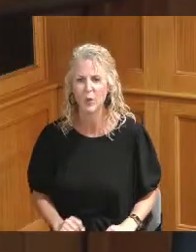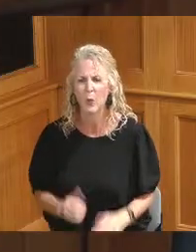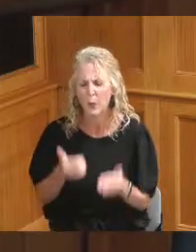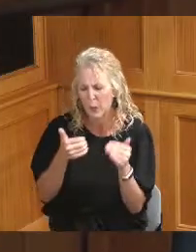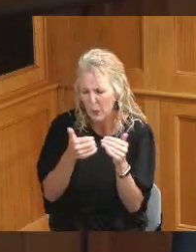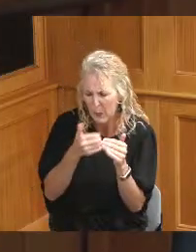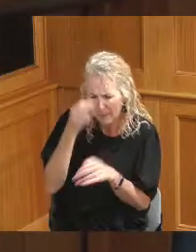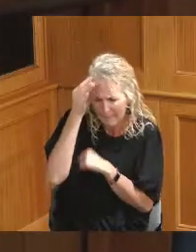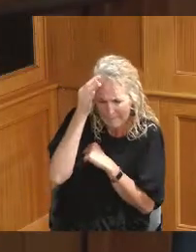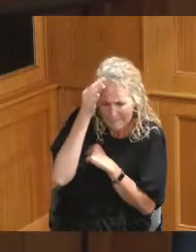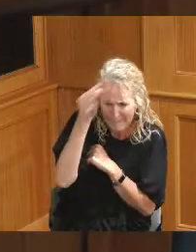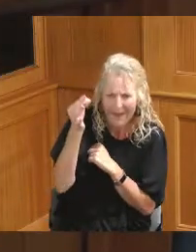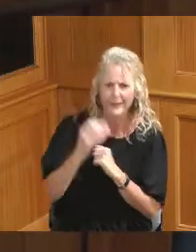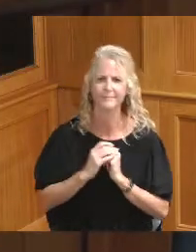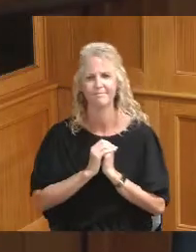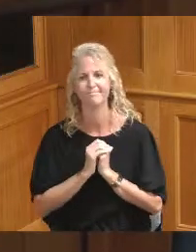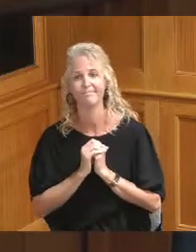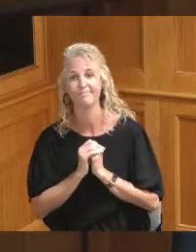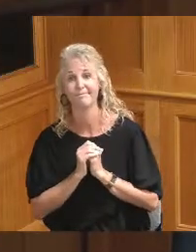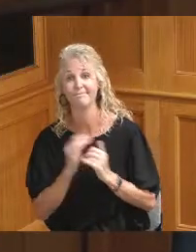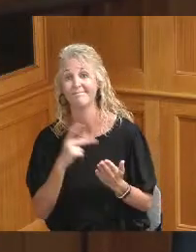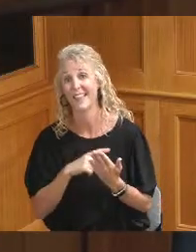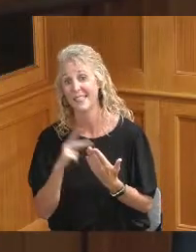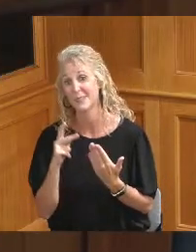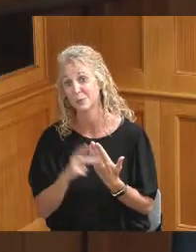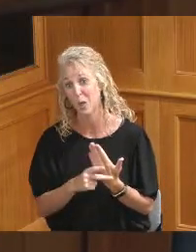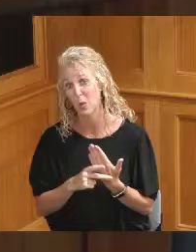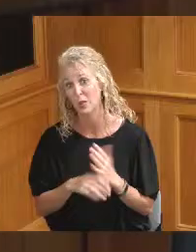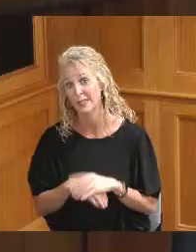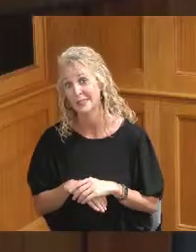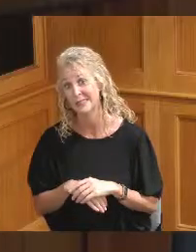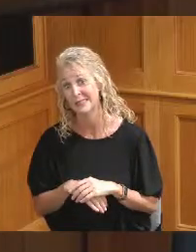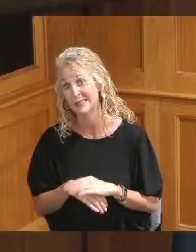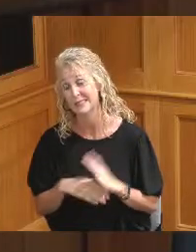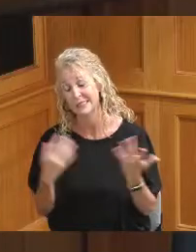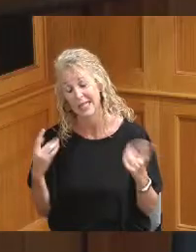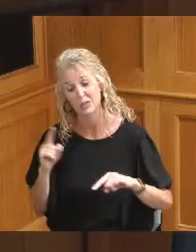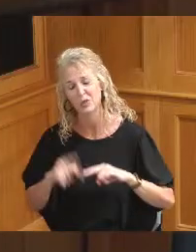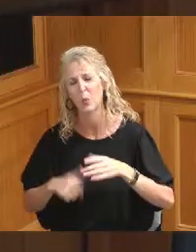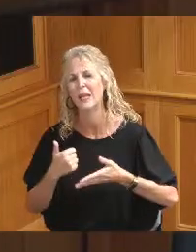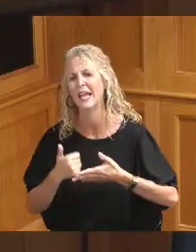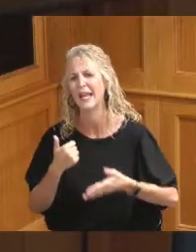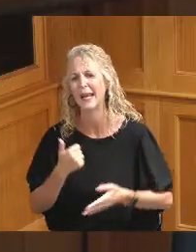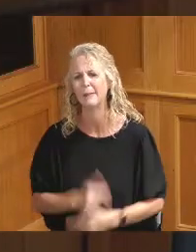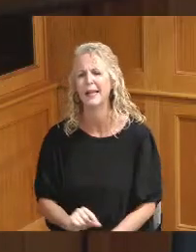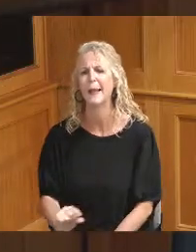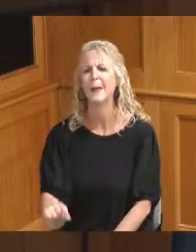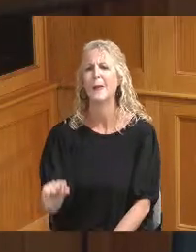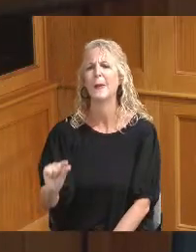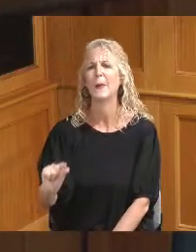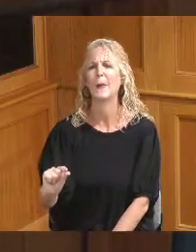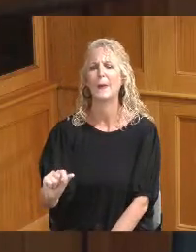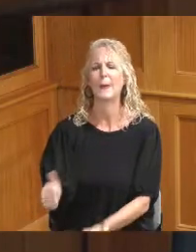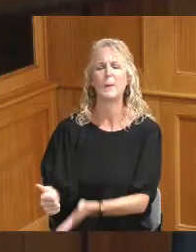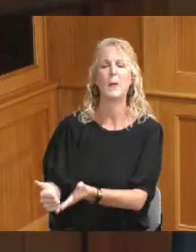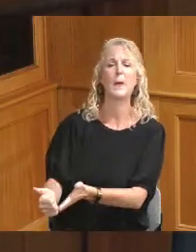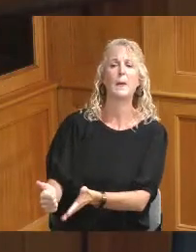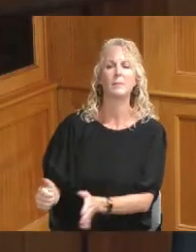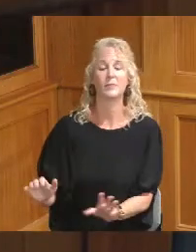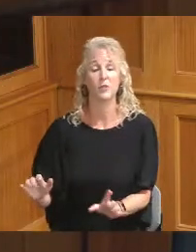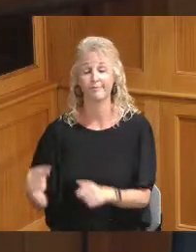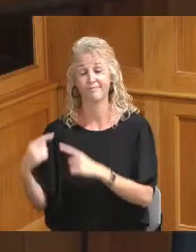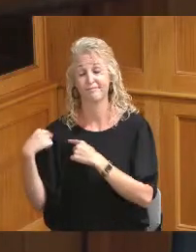it. These programs, we can't really help. We'll do a little bit. And so I'm just